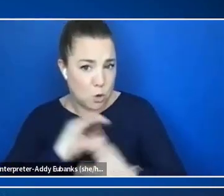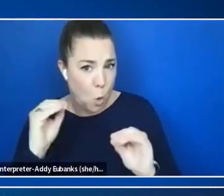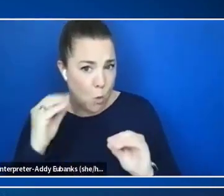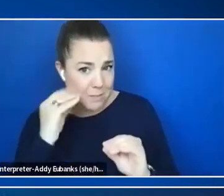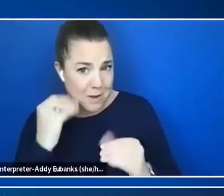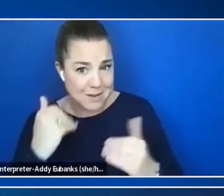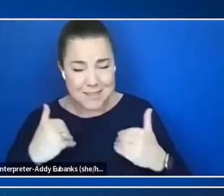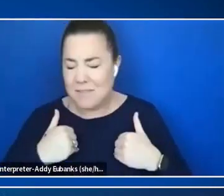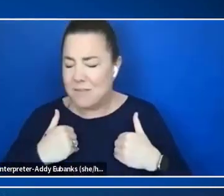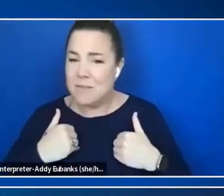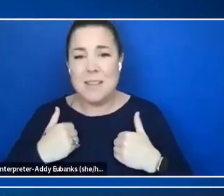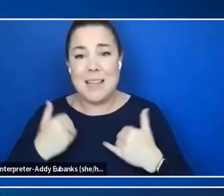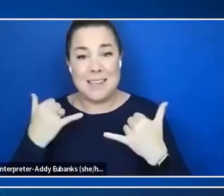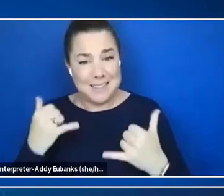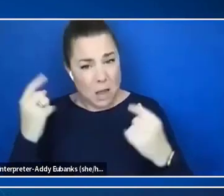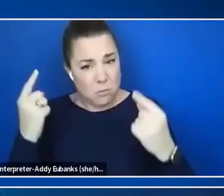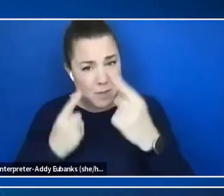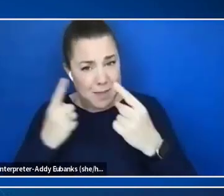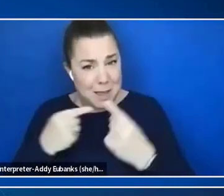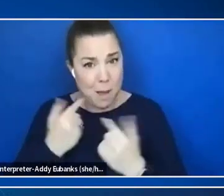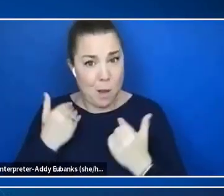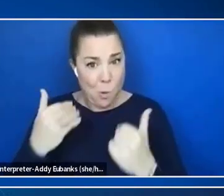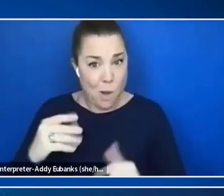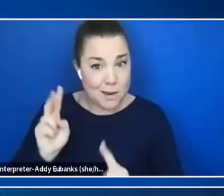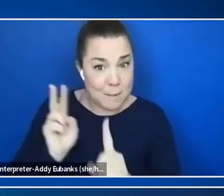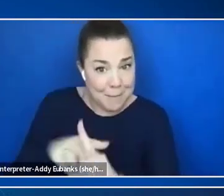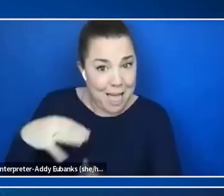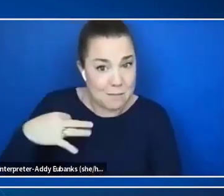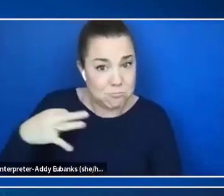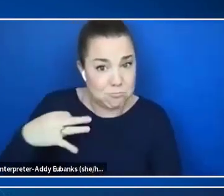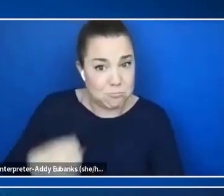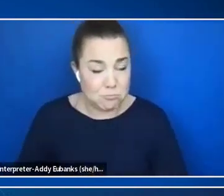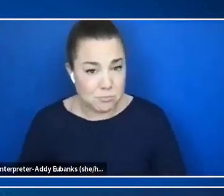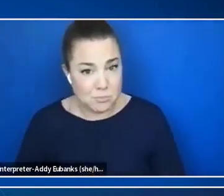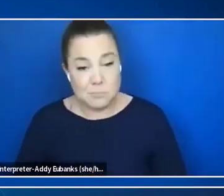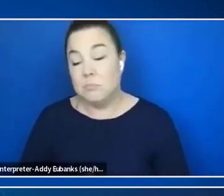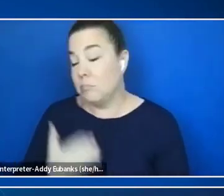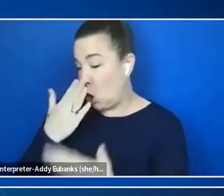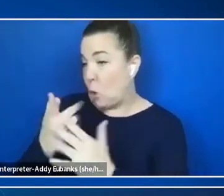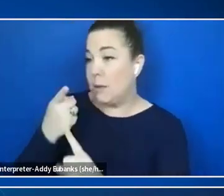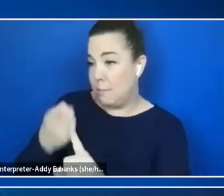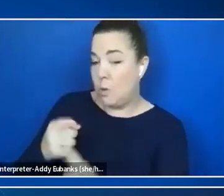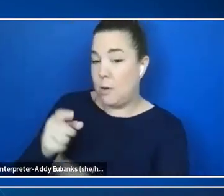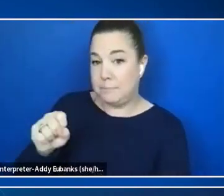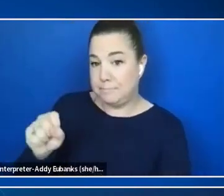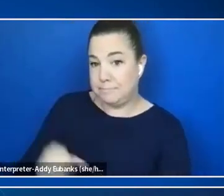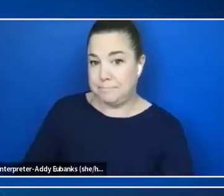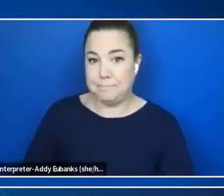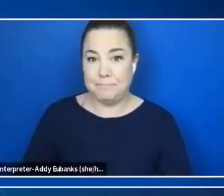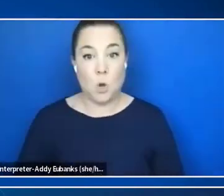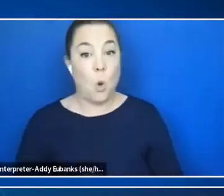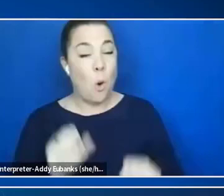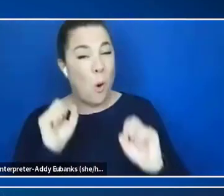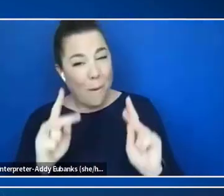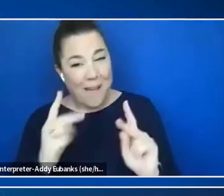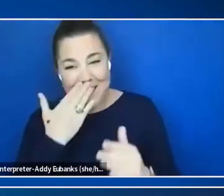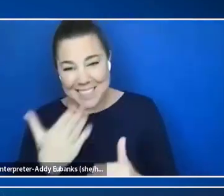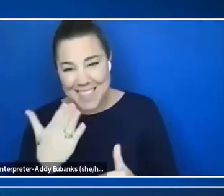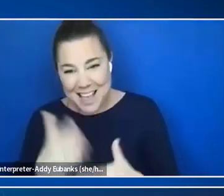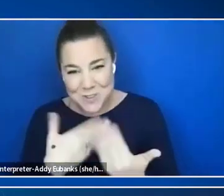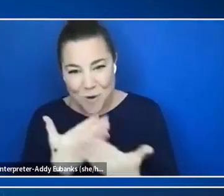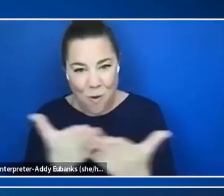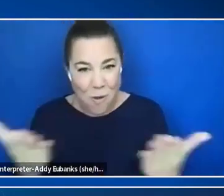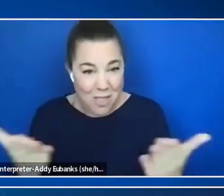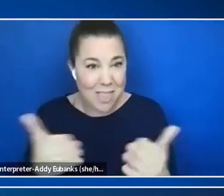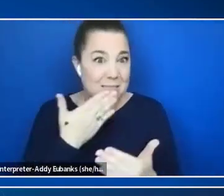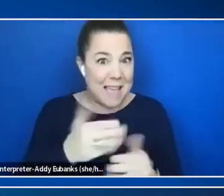about applying, right? That's a good point. Okay, so thank you all, panelists,